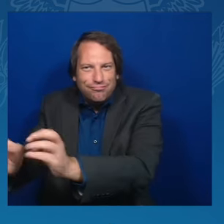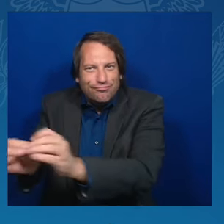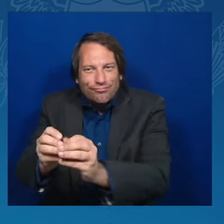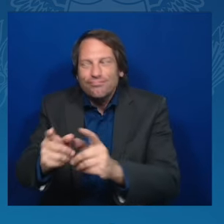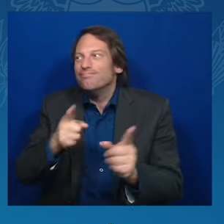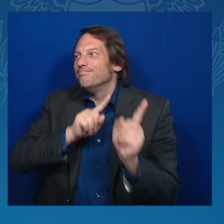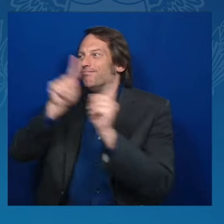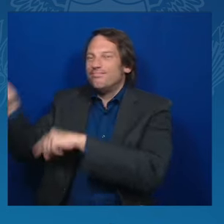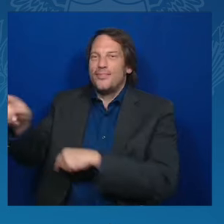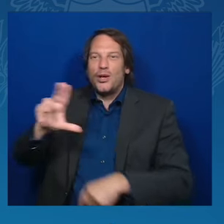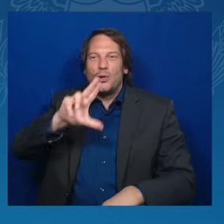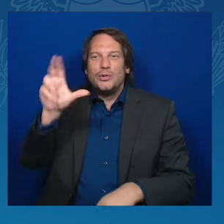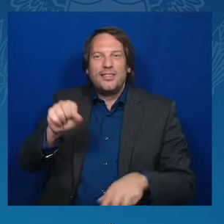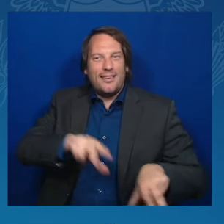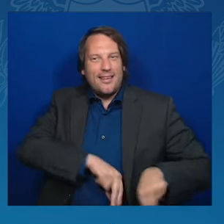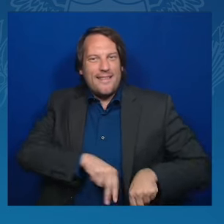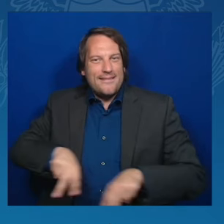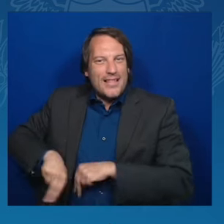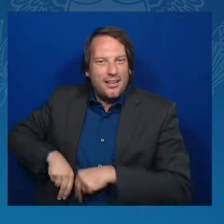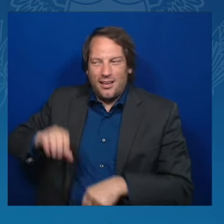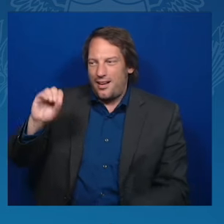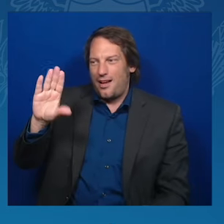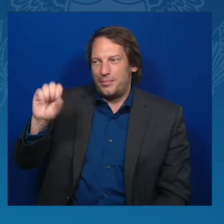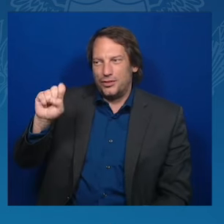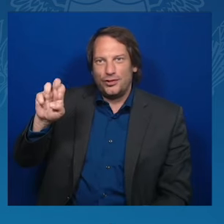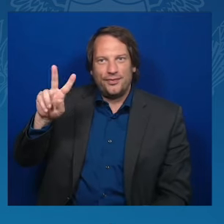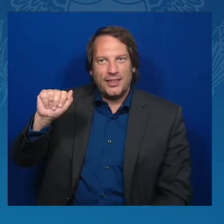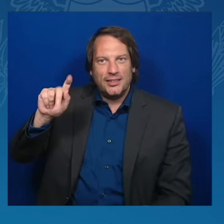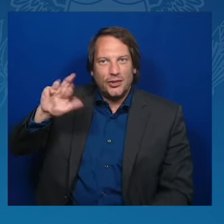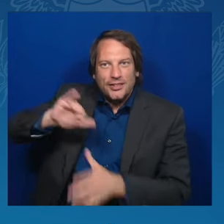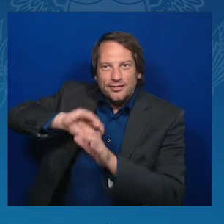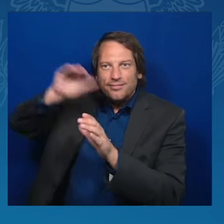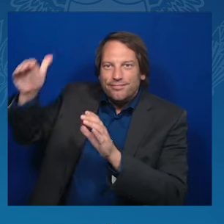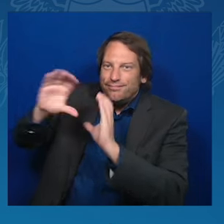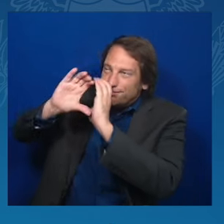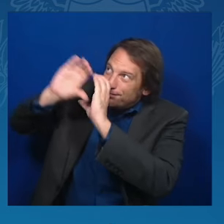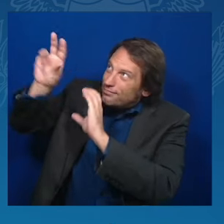telescope for their first ever close-up view of the surface of the moon.